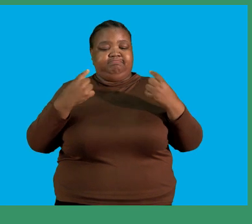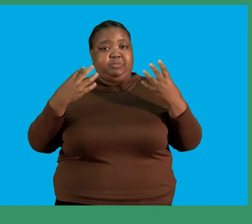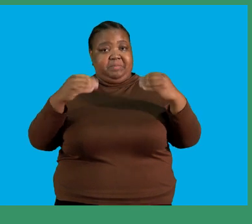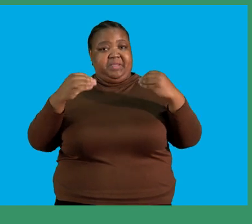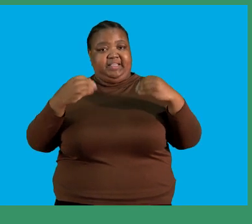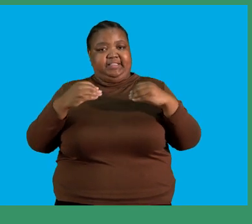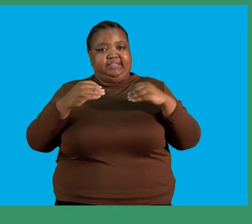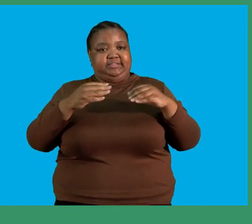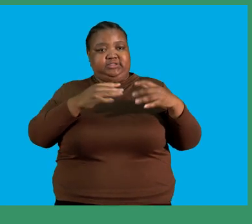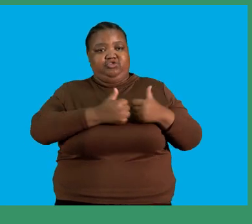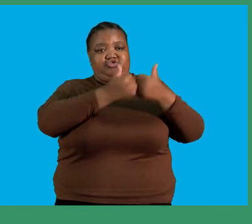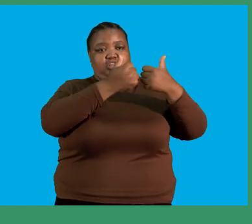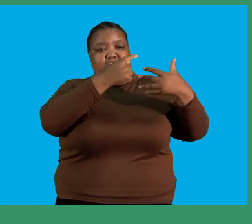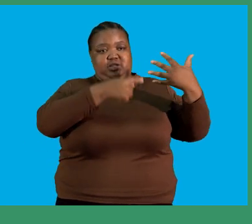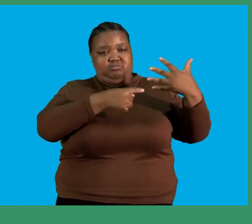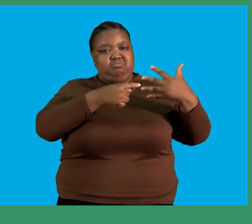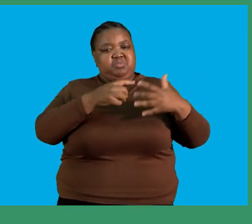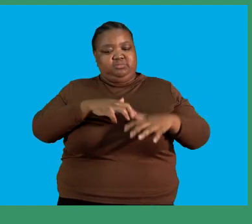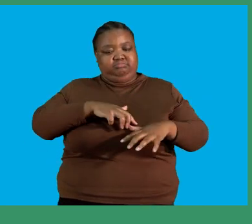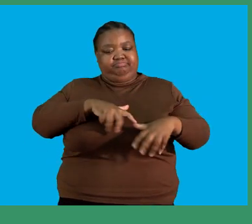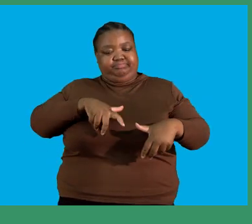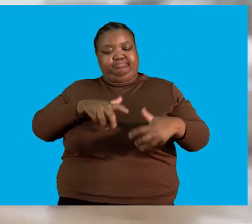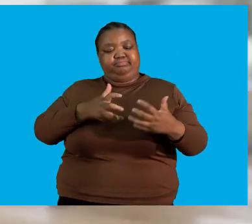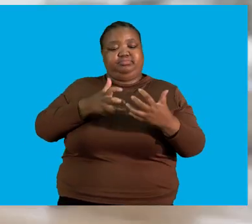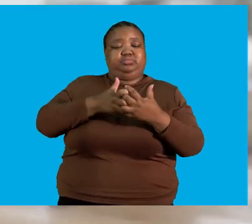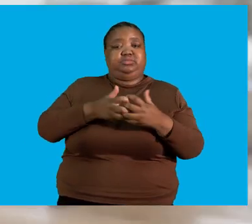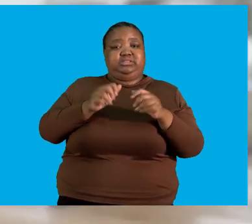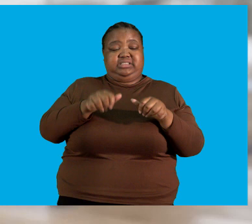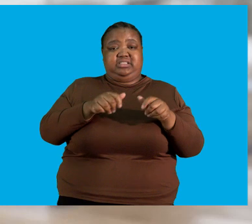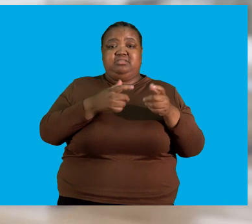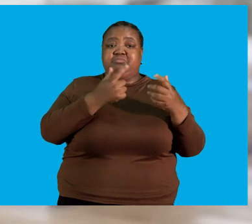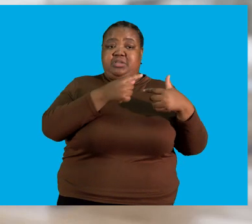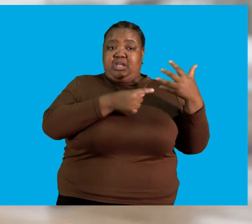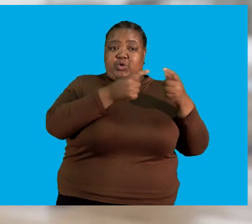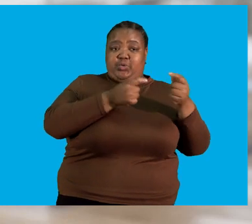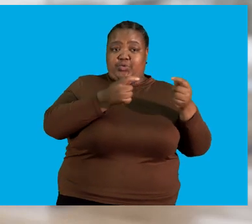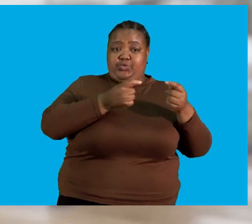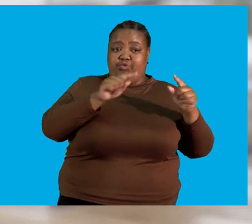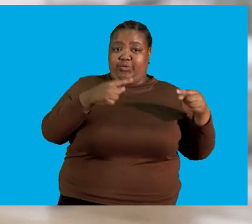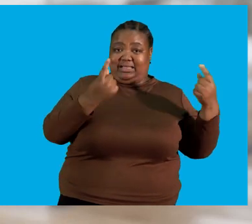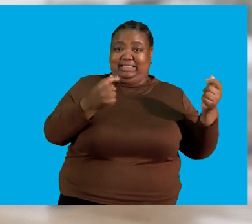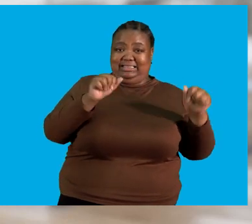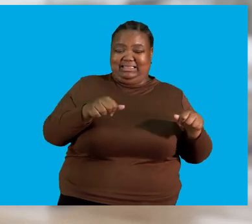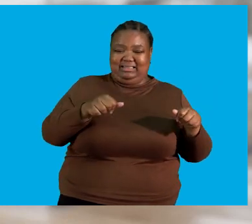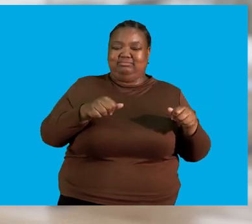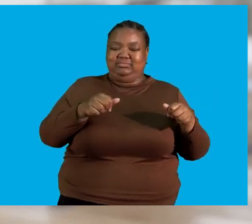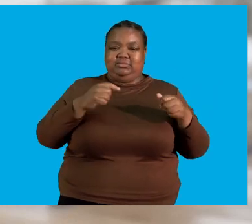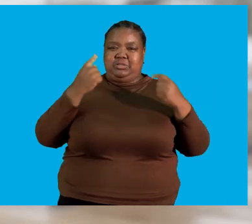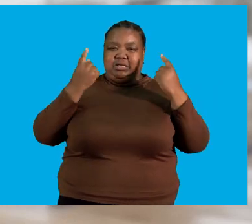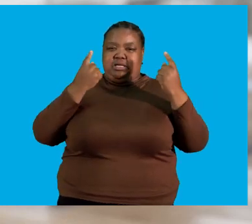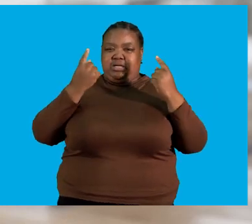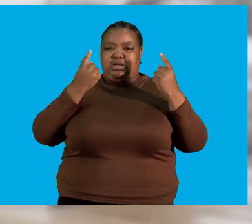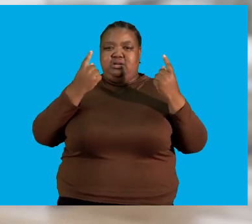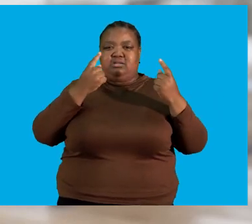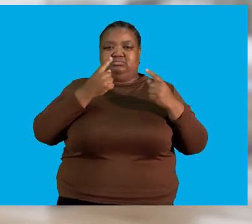only adapt to these challenges, which means, yes, we cannot control, but we must find ways in which we